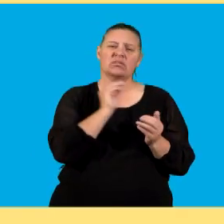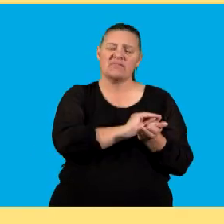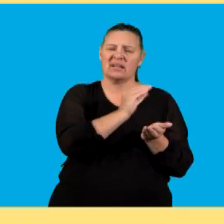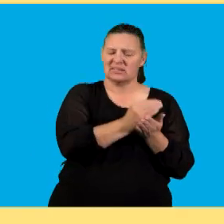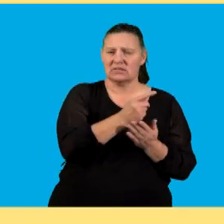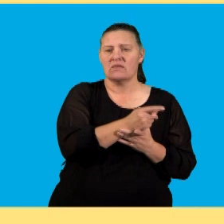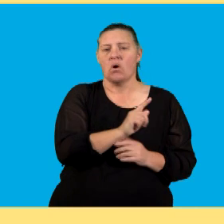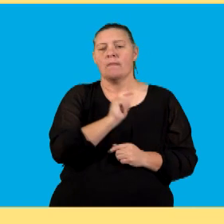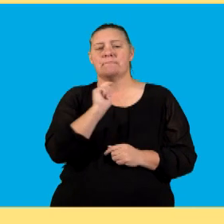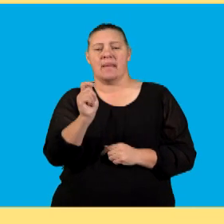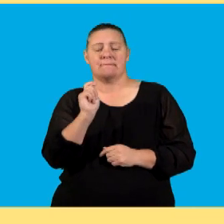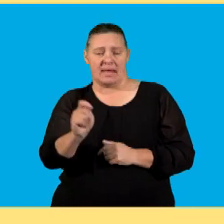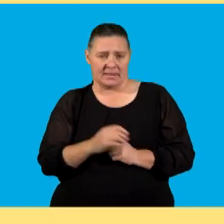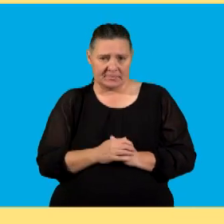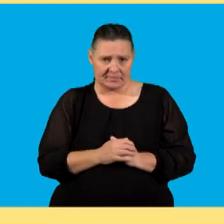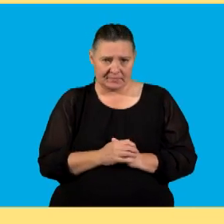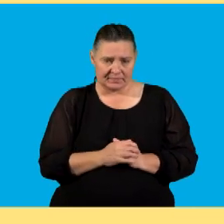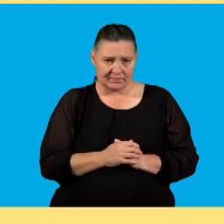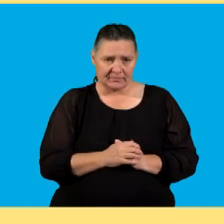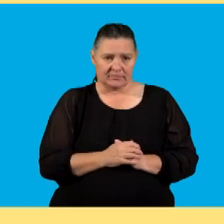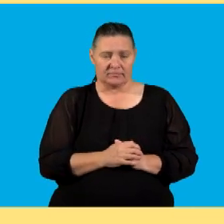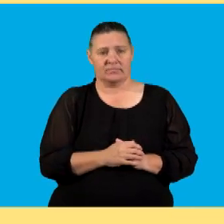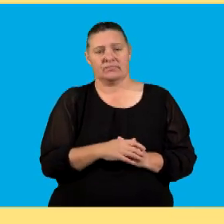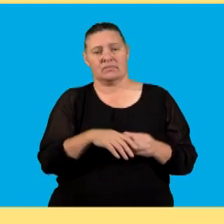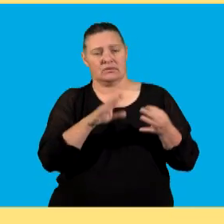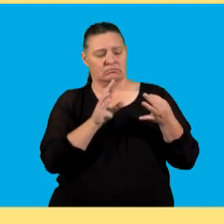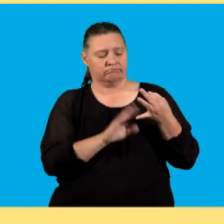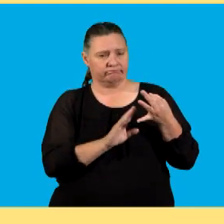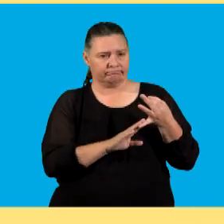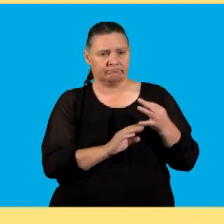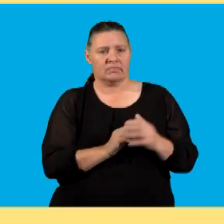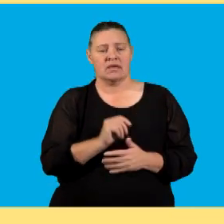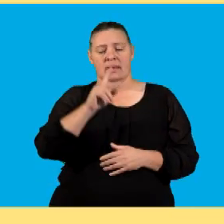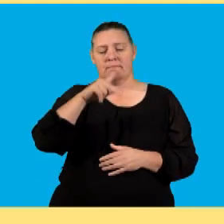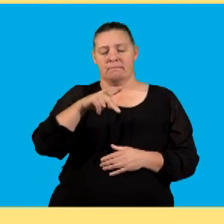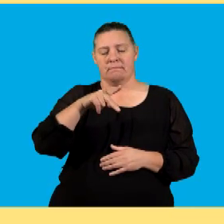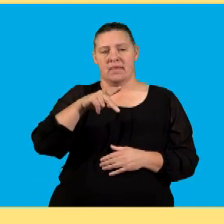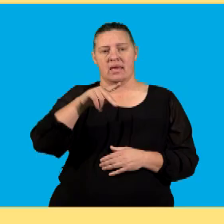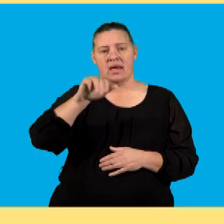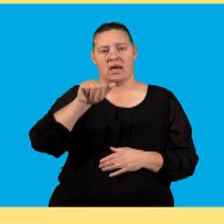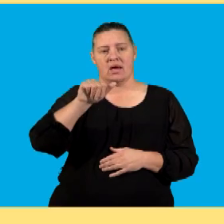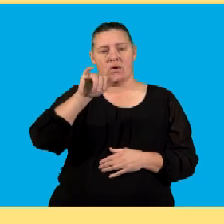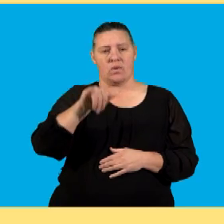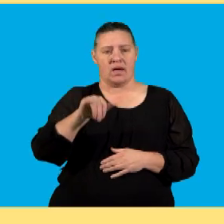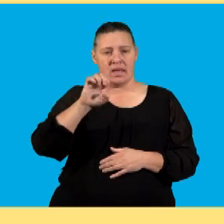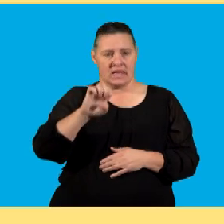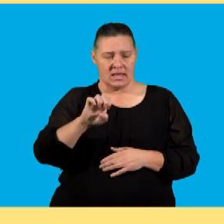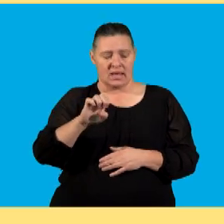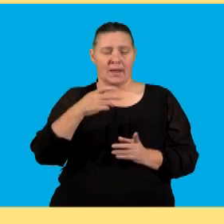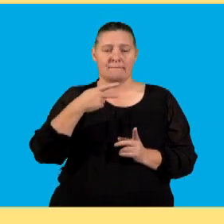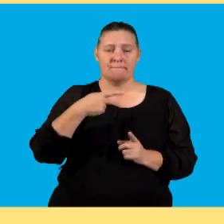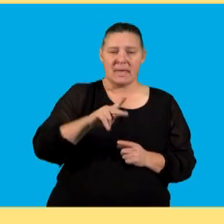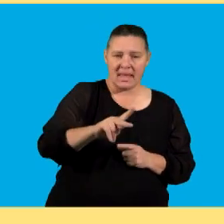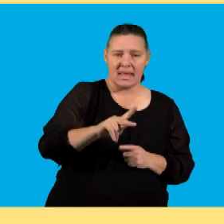to a specific fund. Thirdly, Pay as you earn, mostly known